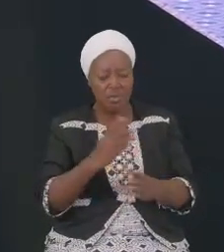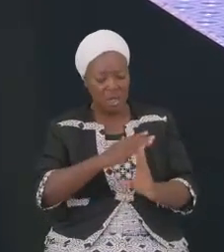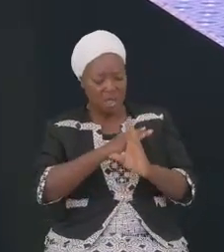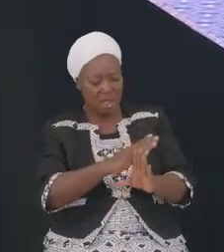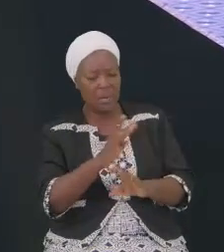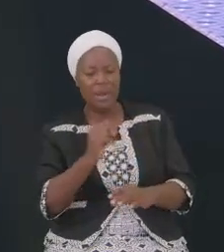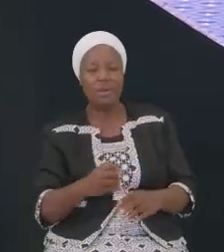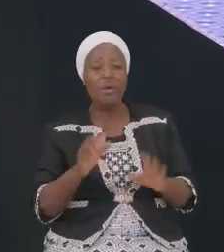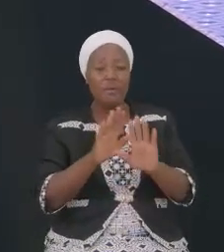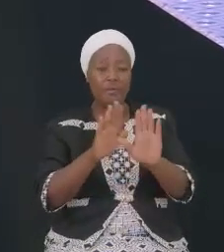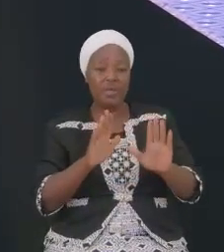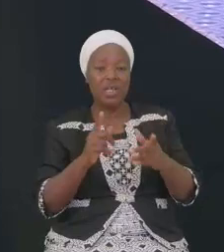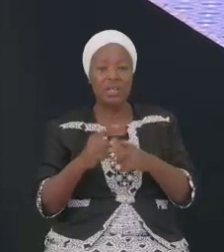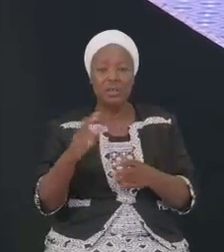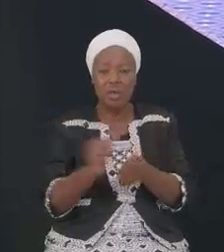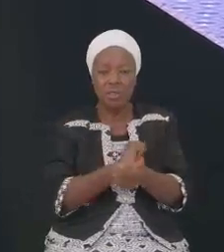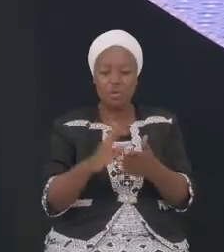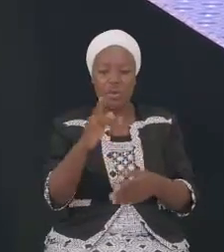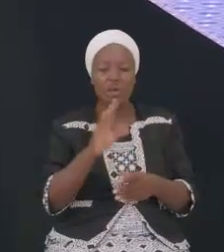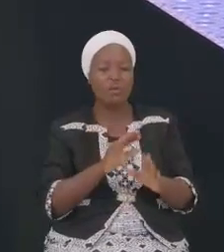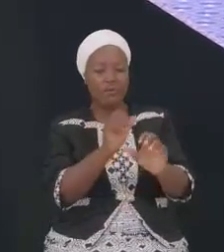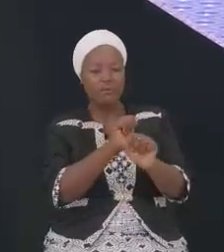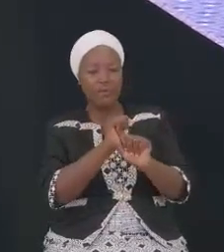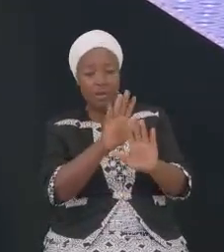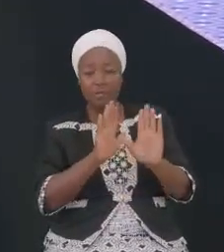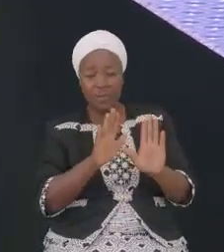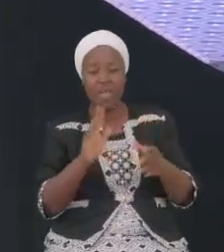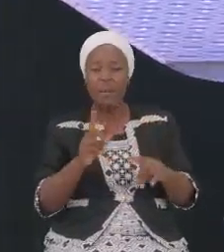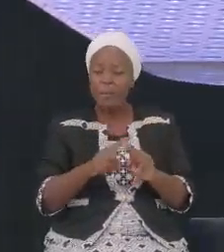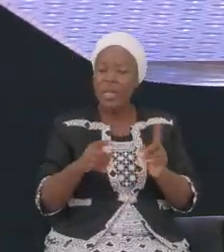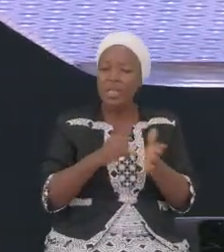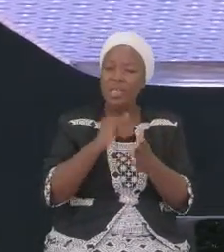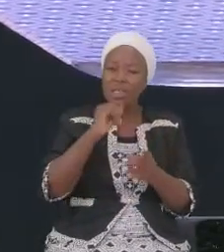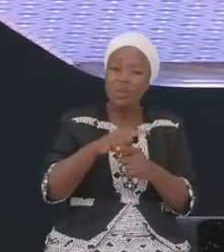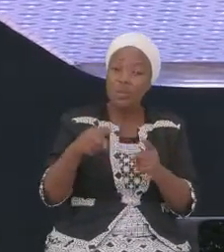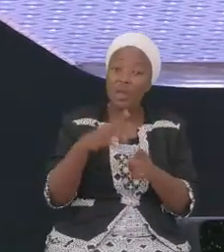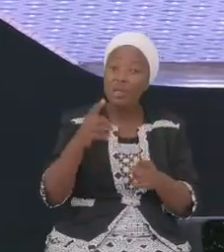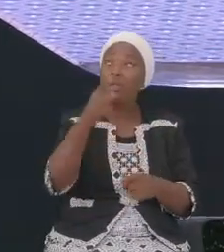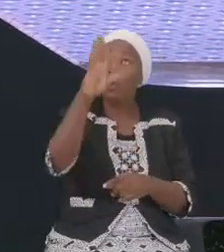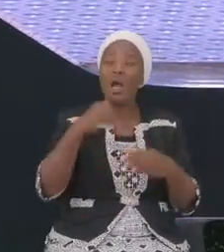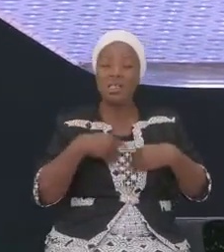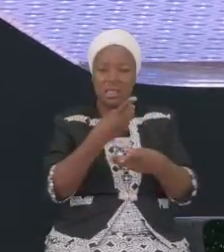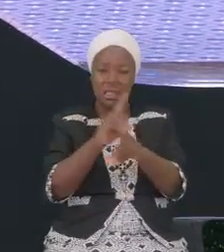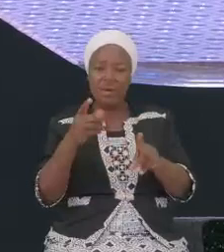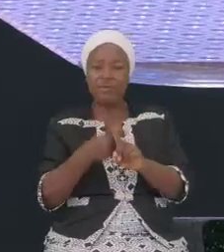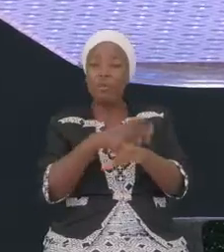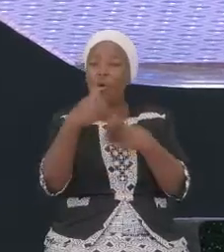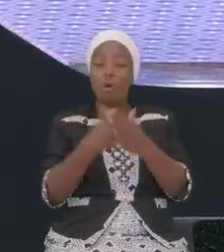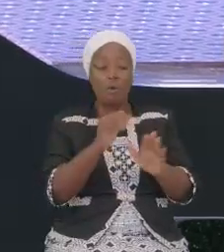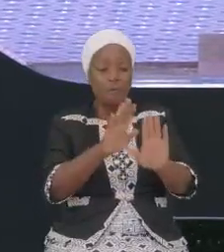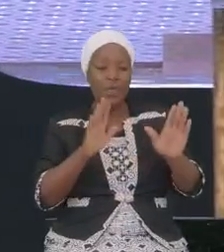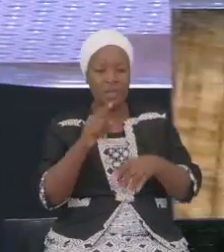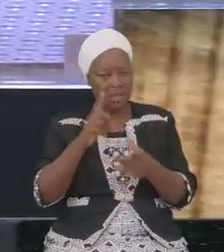And you are destroyed by your fear. But it is when God has delivered you from all fear, you